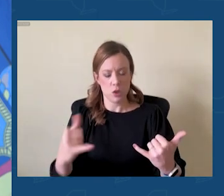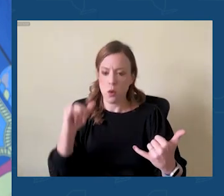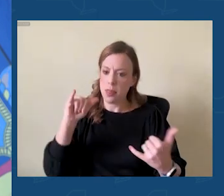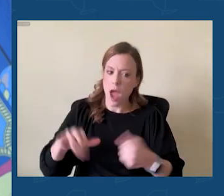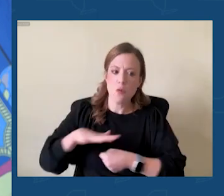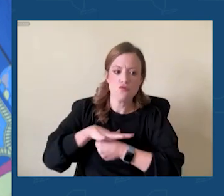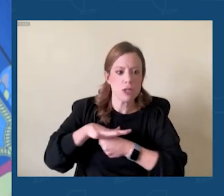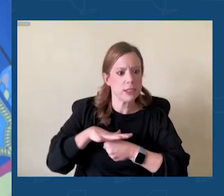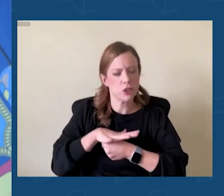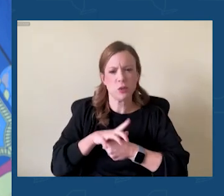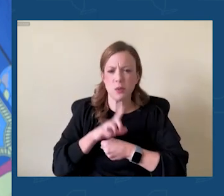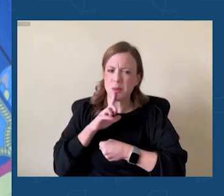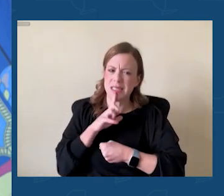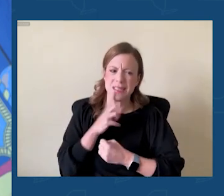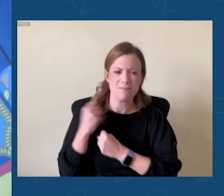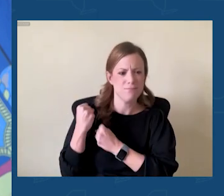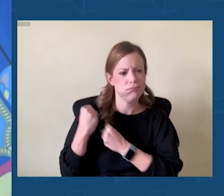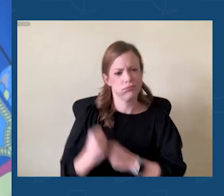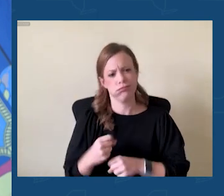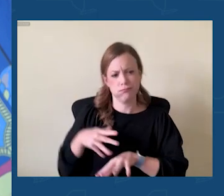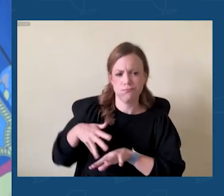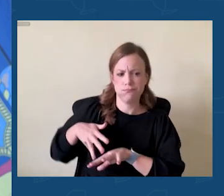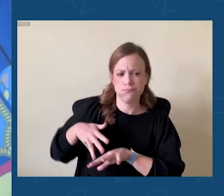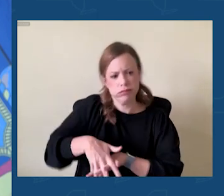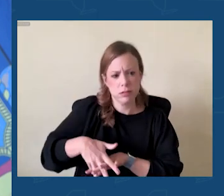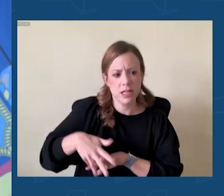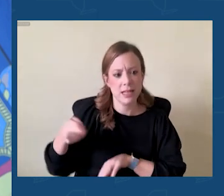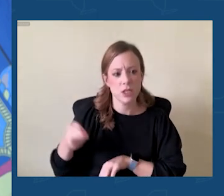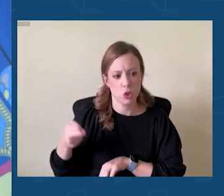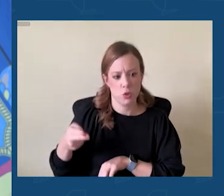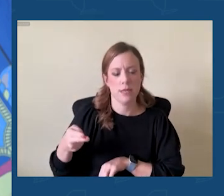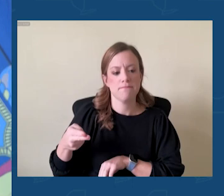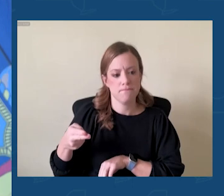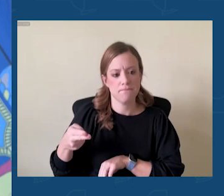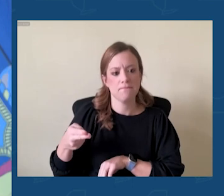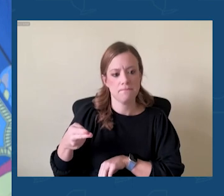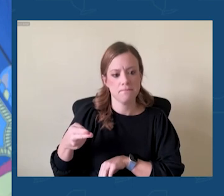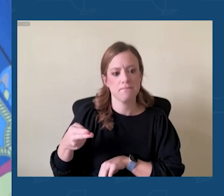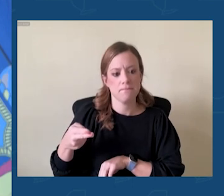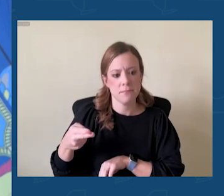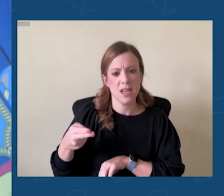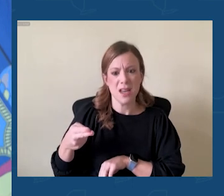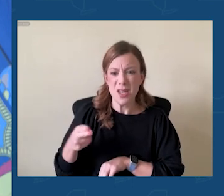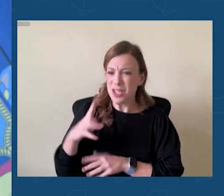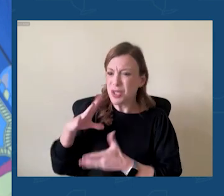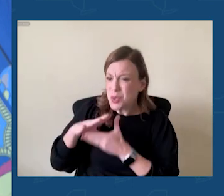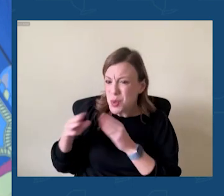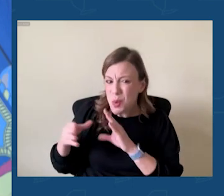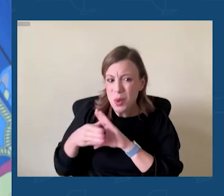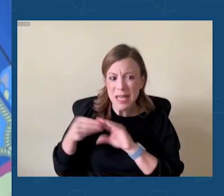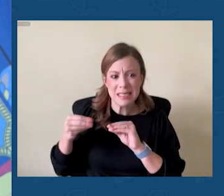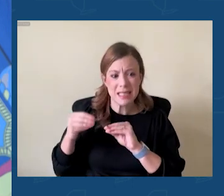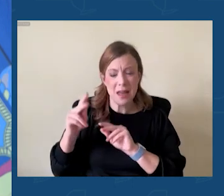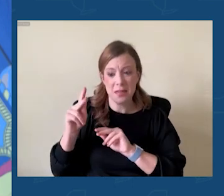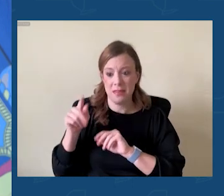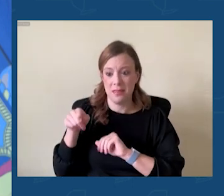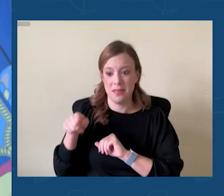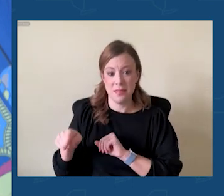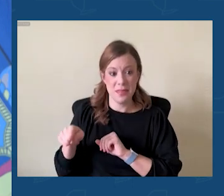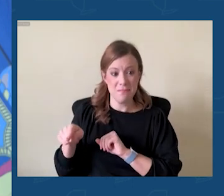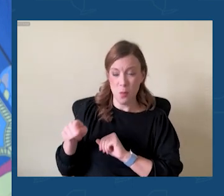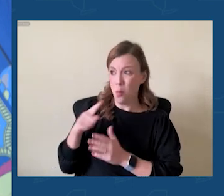history. My gosh, it is the stories here, the people who came before, the mark they left on our